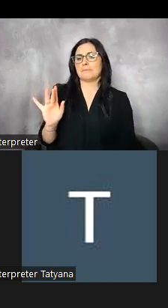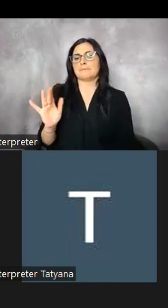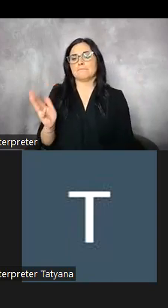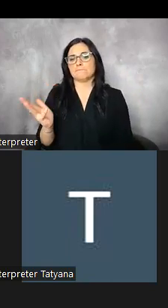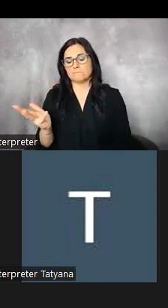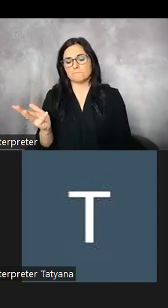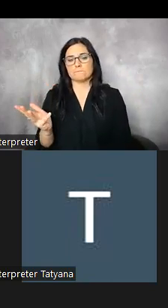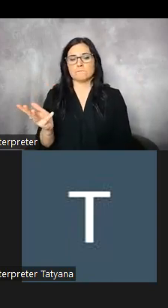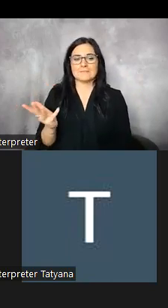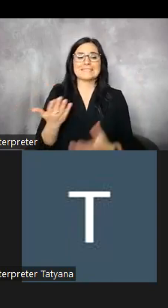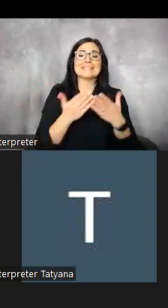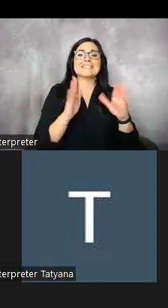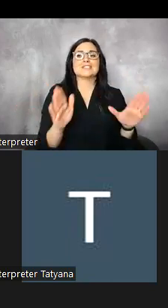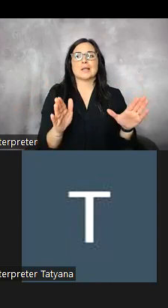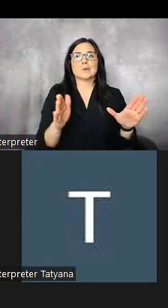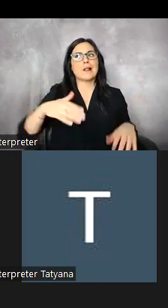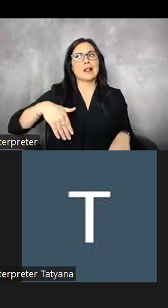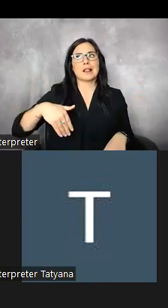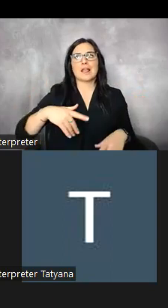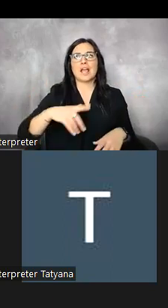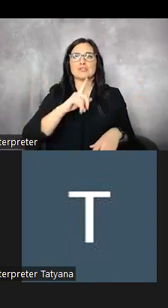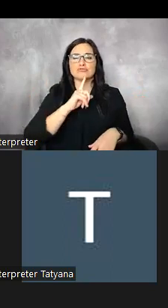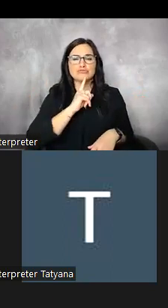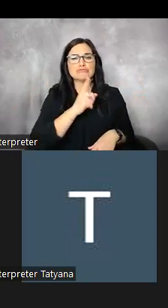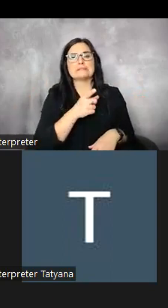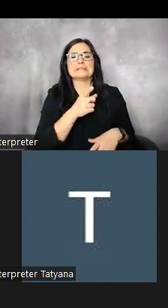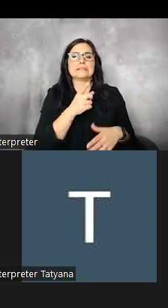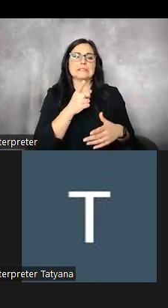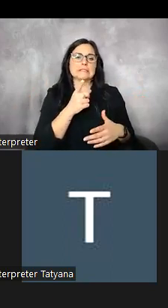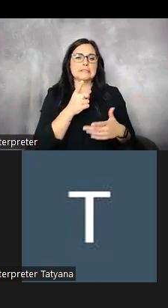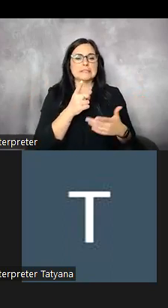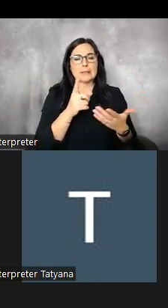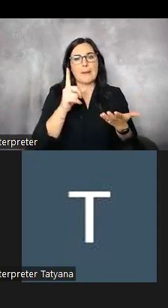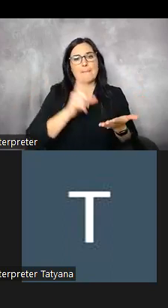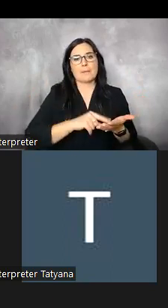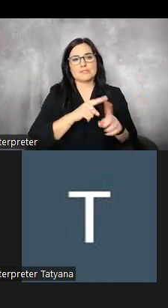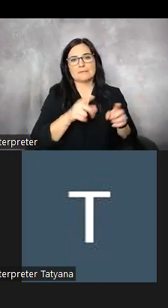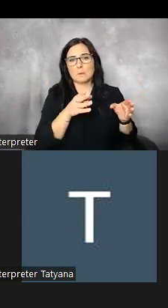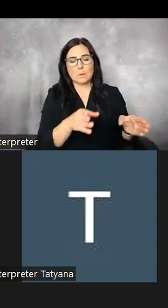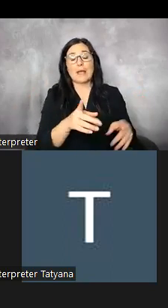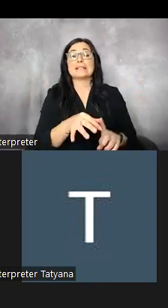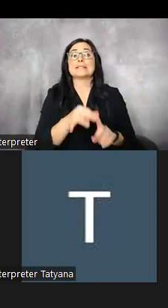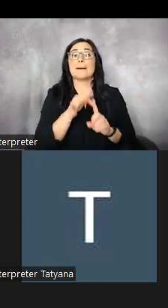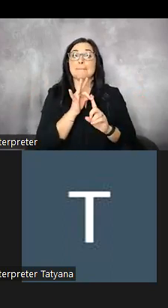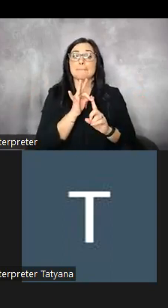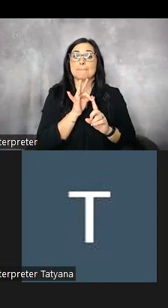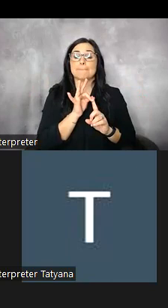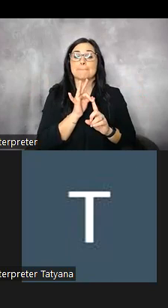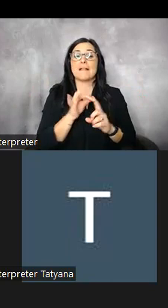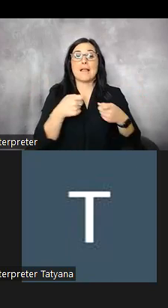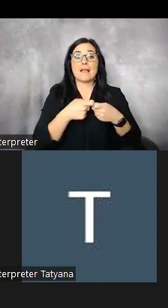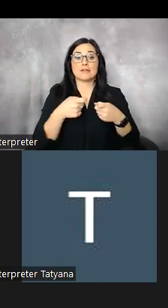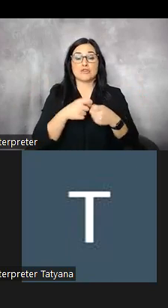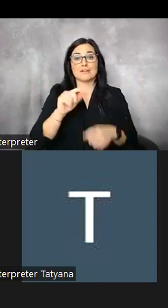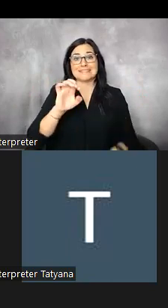We, in general, haven't really treated them as a different way of publishing than any others, except that the electronic text